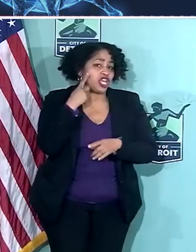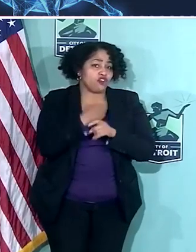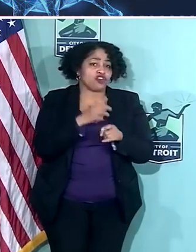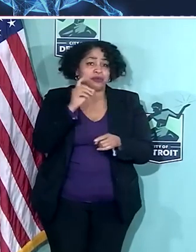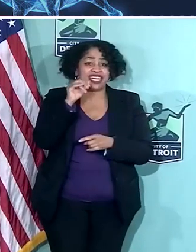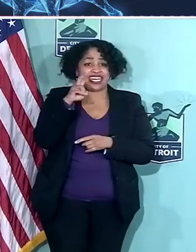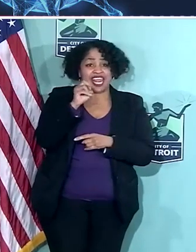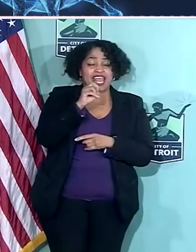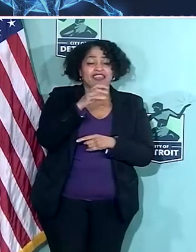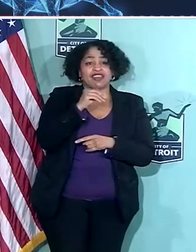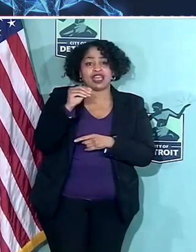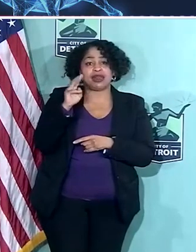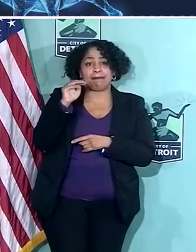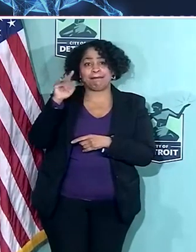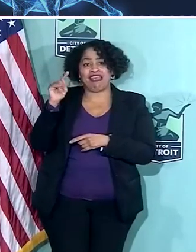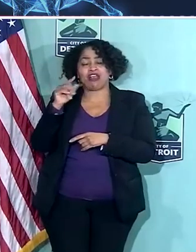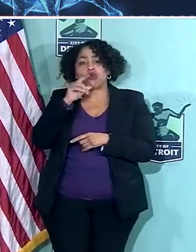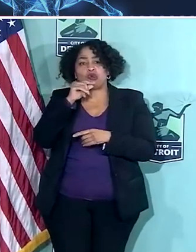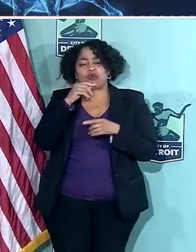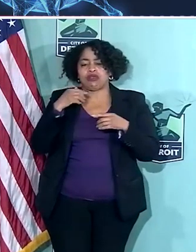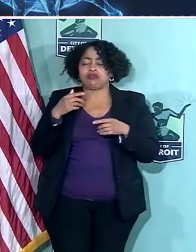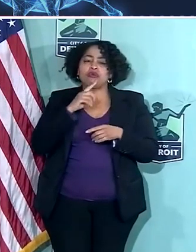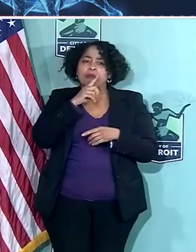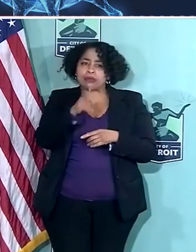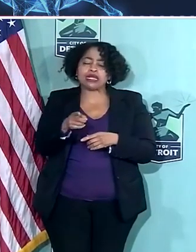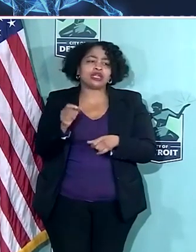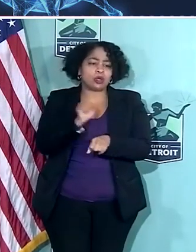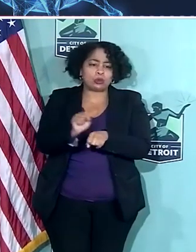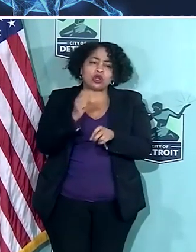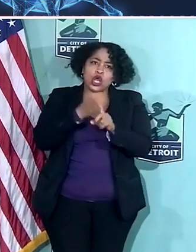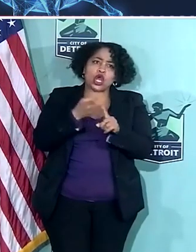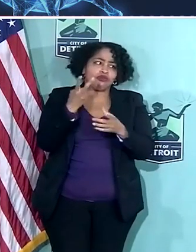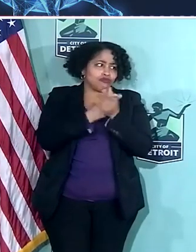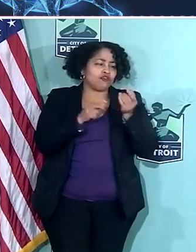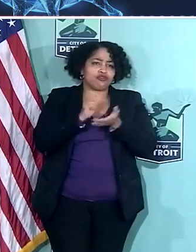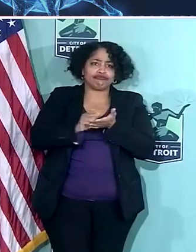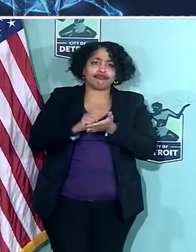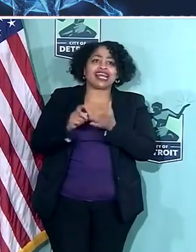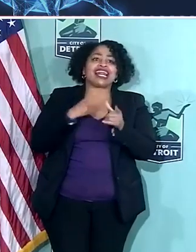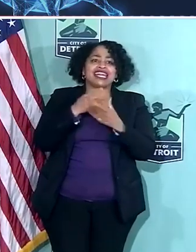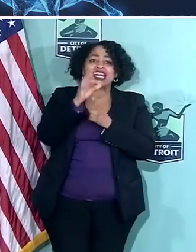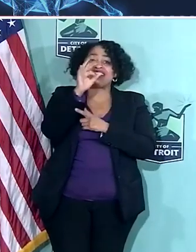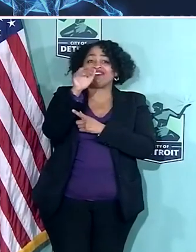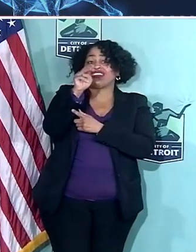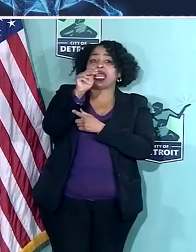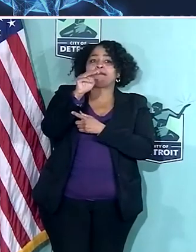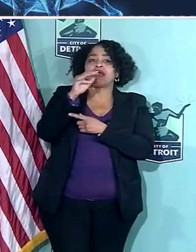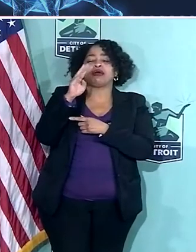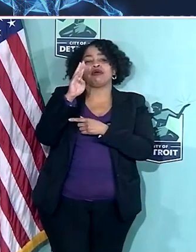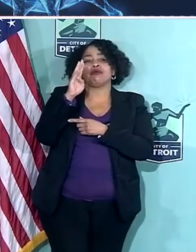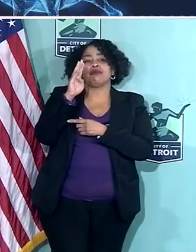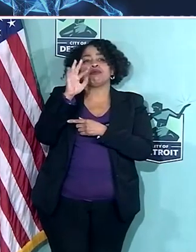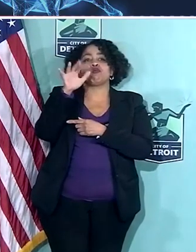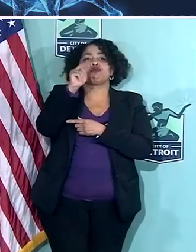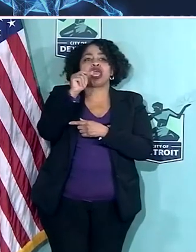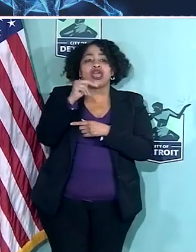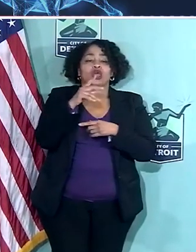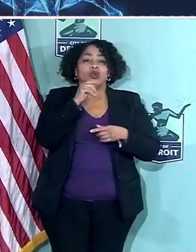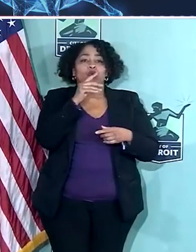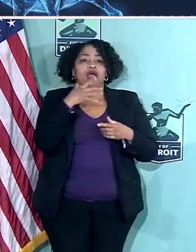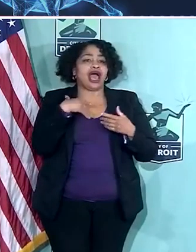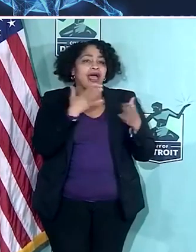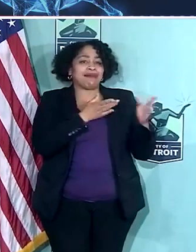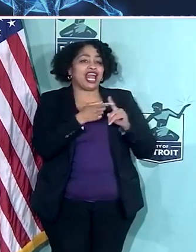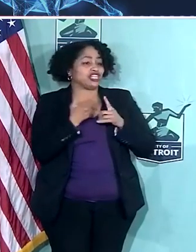and from Matt Cullen, who have had a big hand in writing this, and then from Fame Brown, who I expect to be one of the first people I go buy something